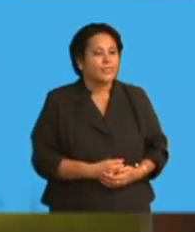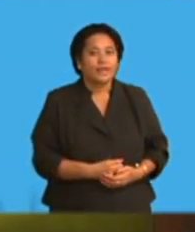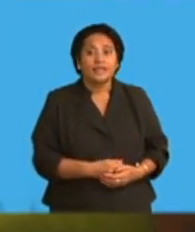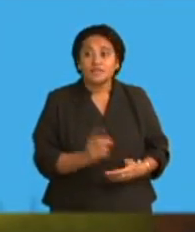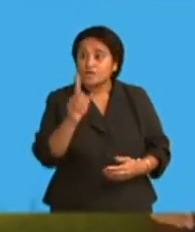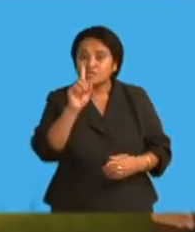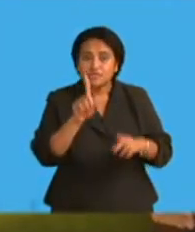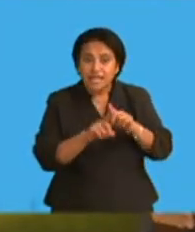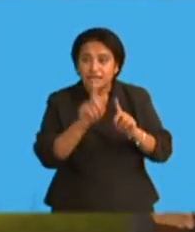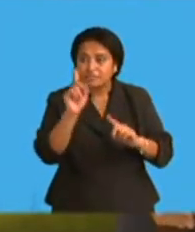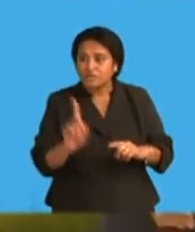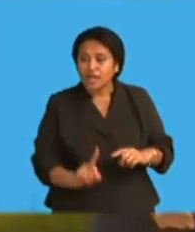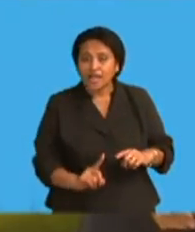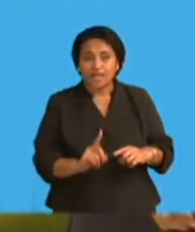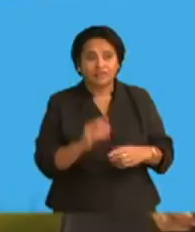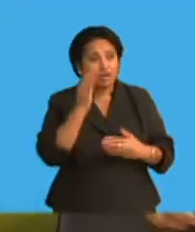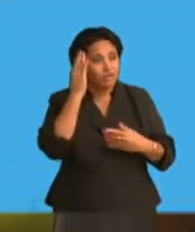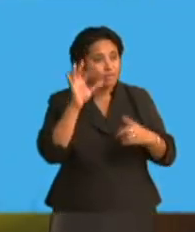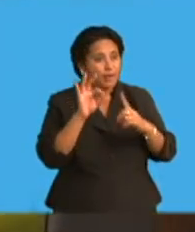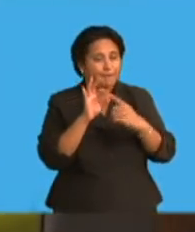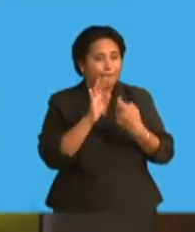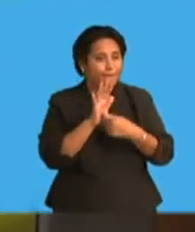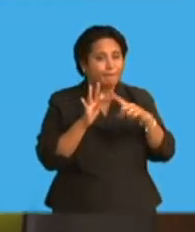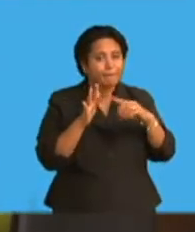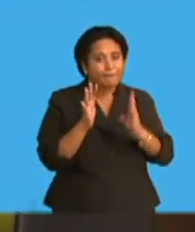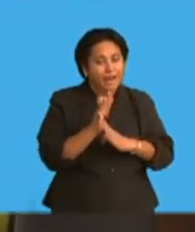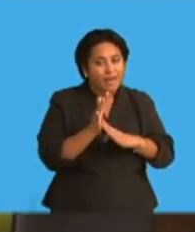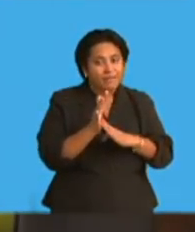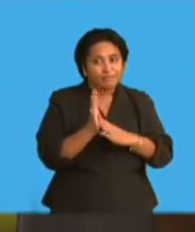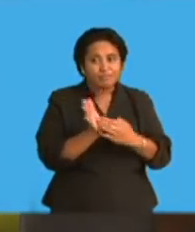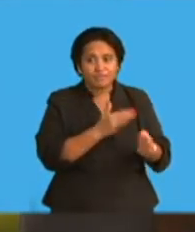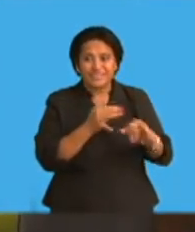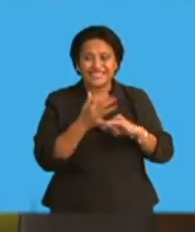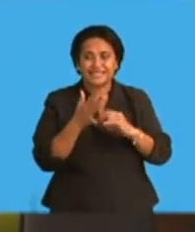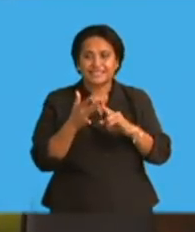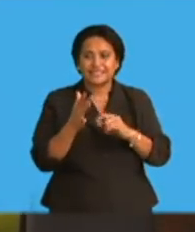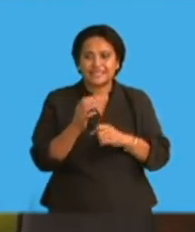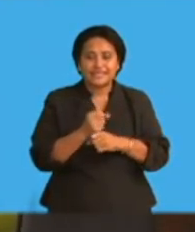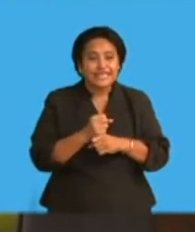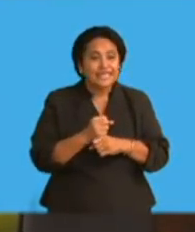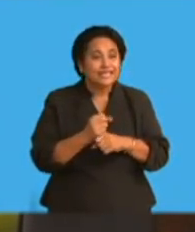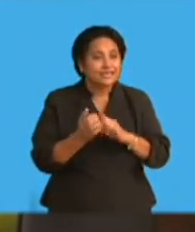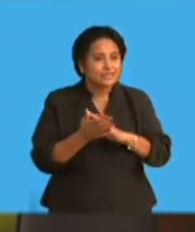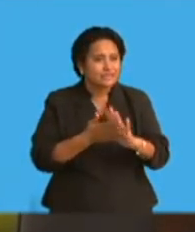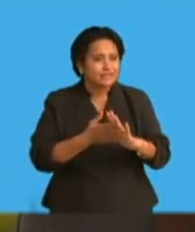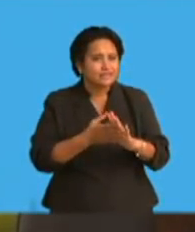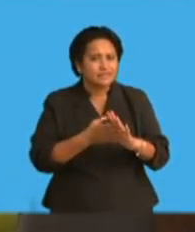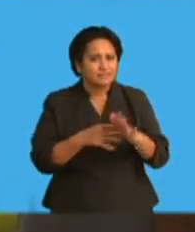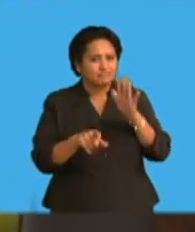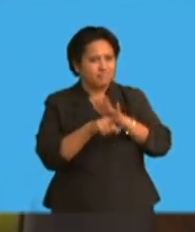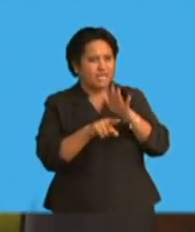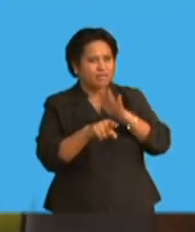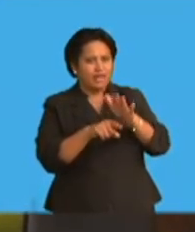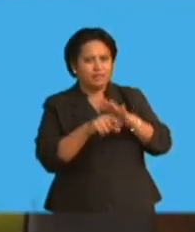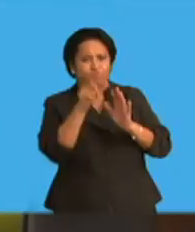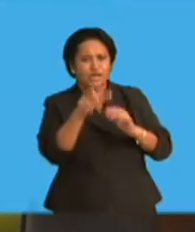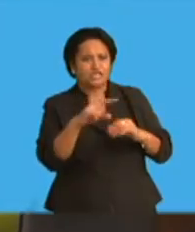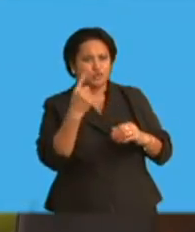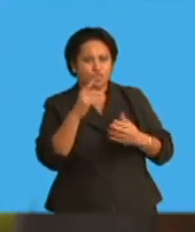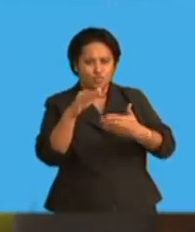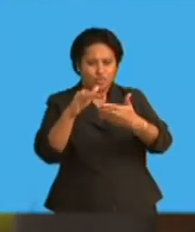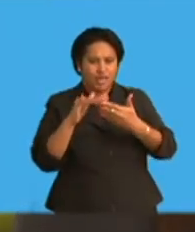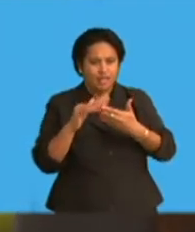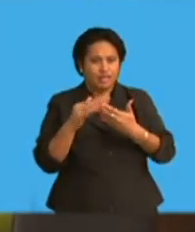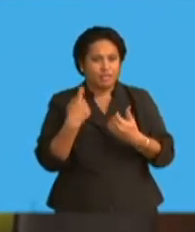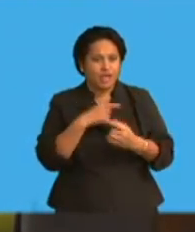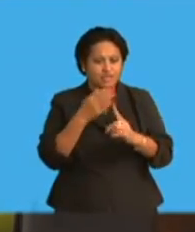Prem Singh accusing Jane Karan, who has been helping us since prior to the elections,